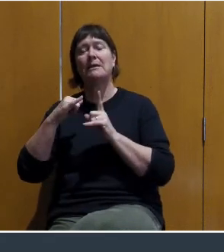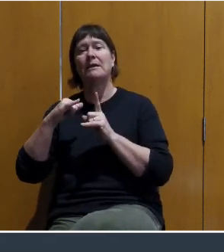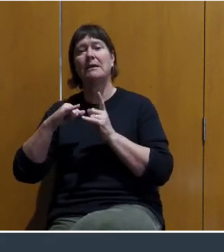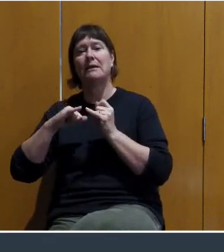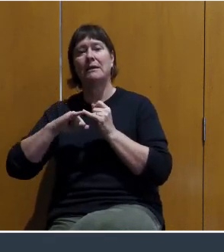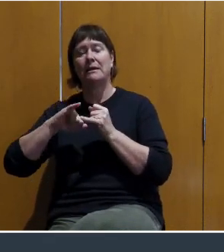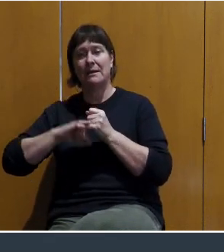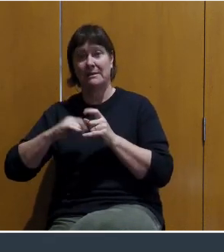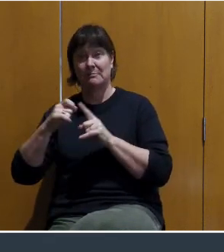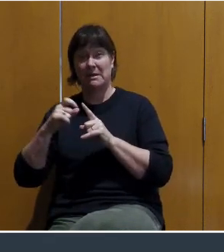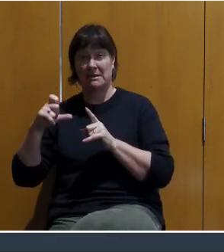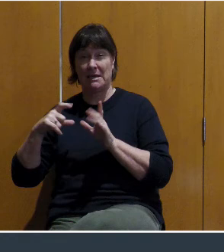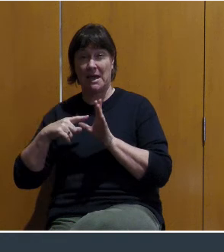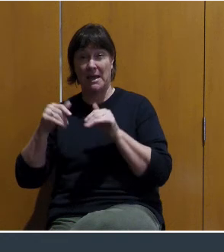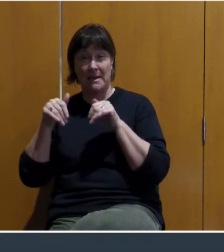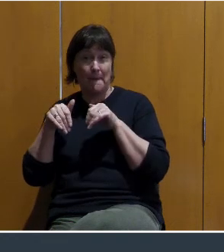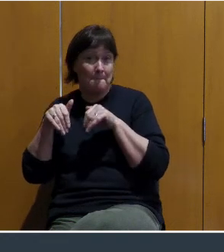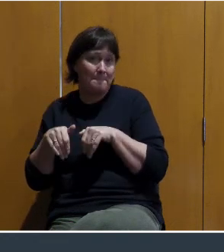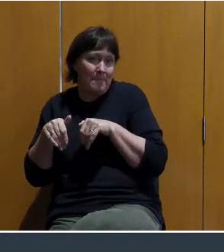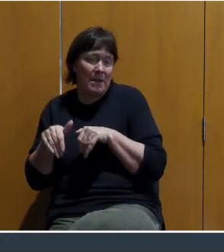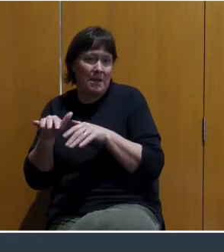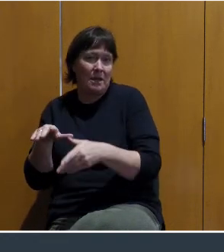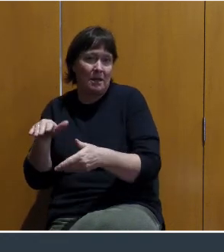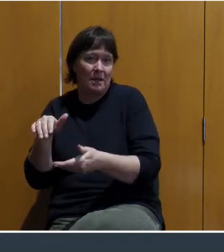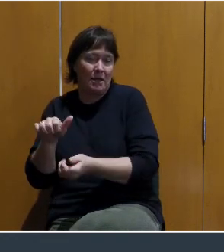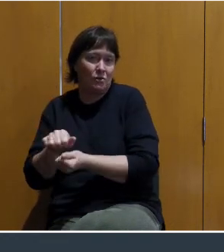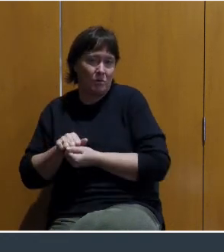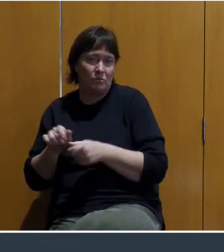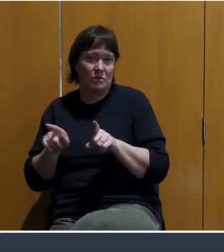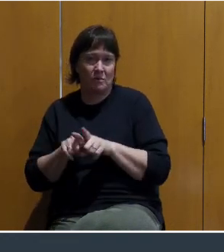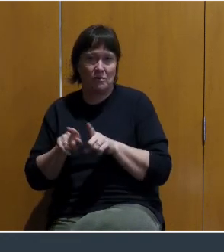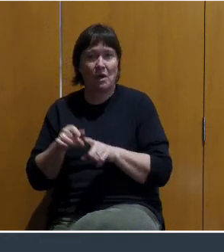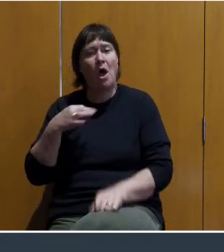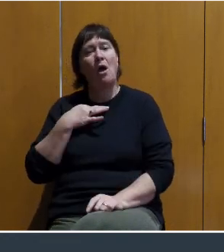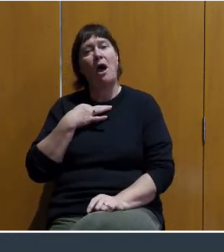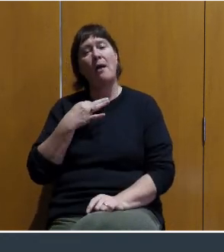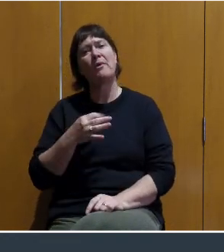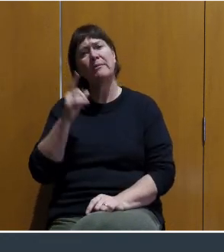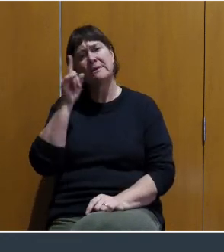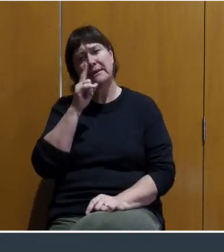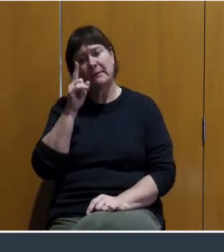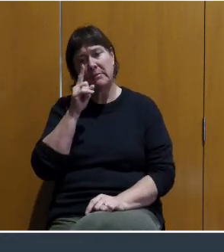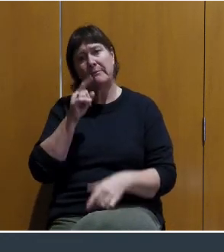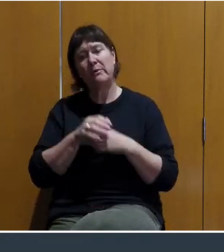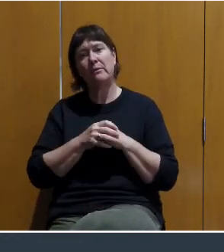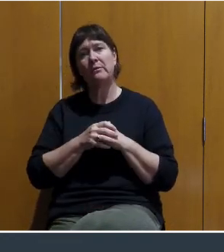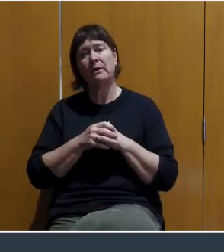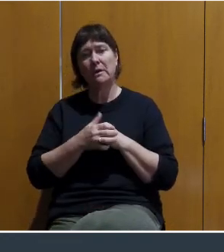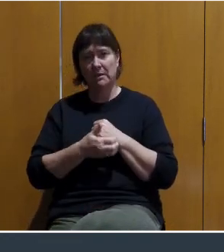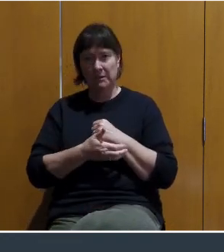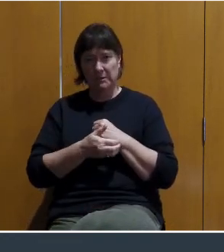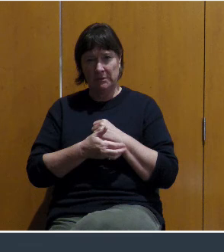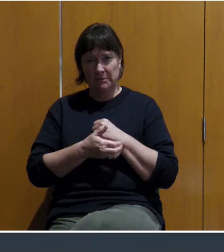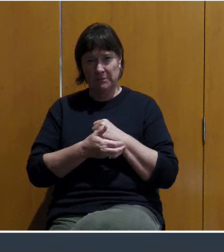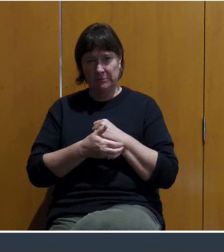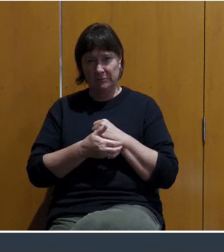well. So within that, I'm also here to help represent a demographic of people that are a part of